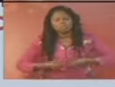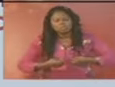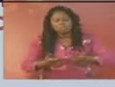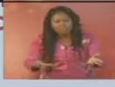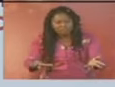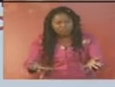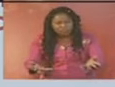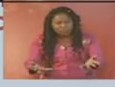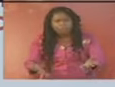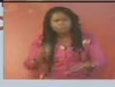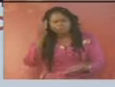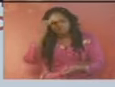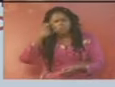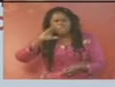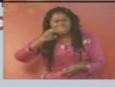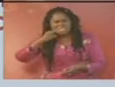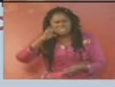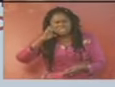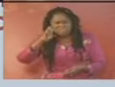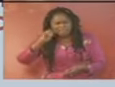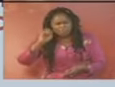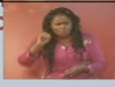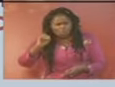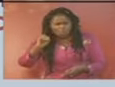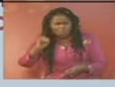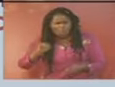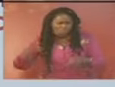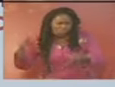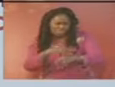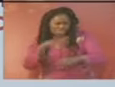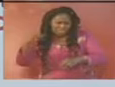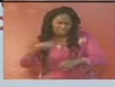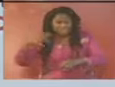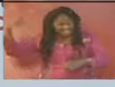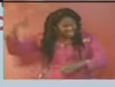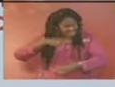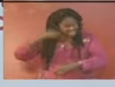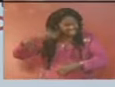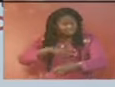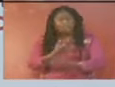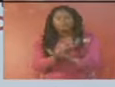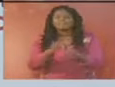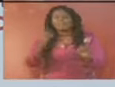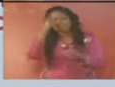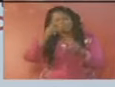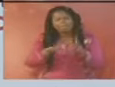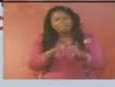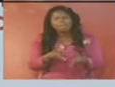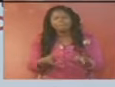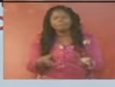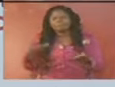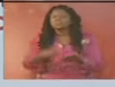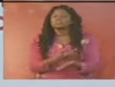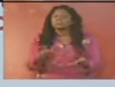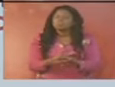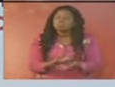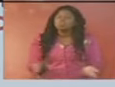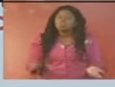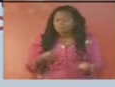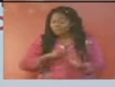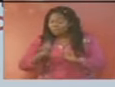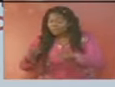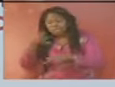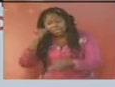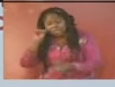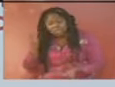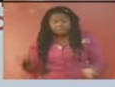to people. I have a long visit to make to San Fernando Hospital, where we built a new labor ward.